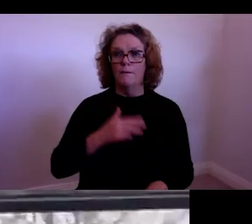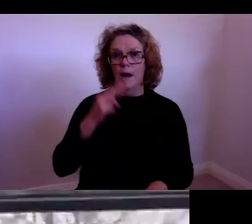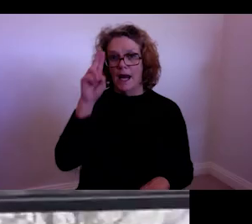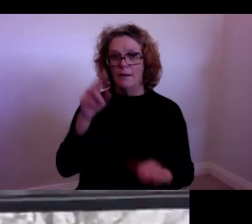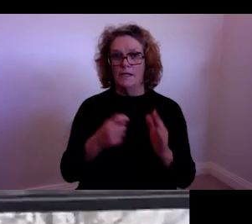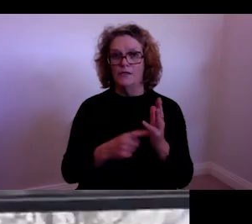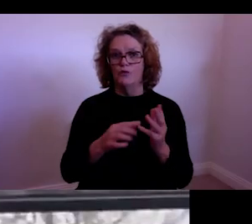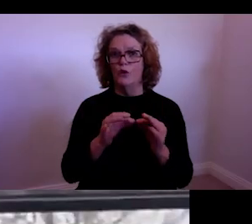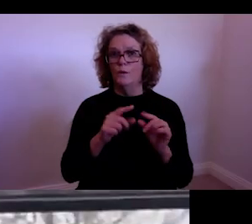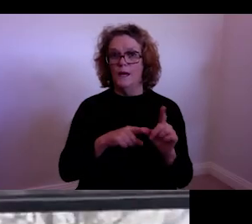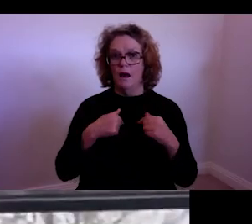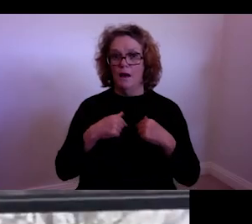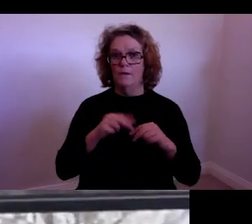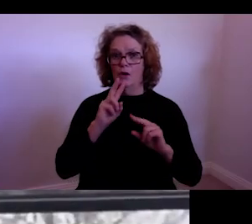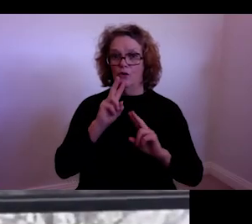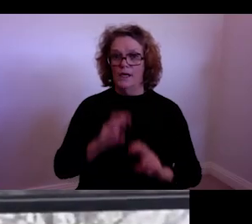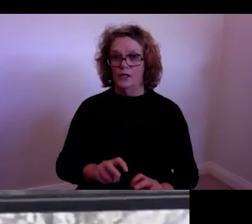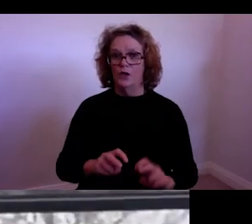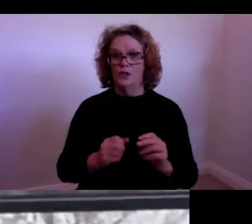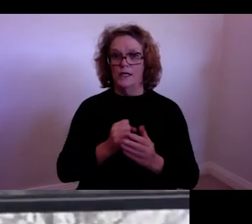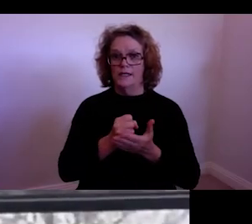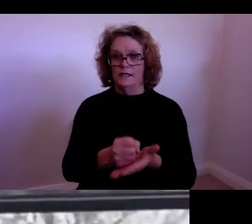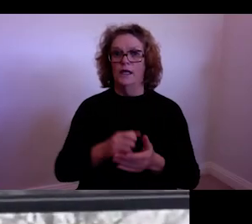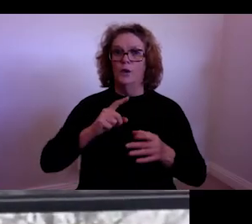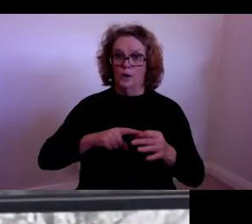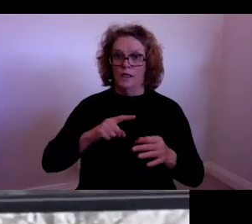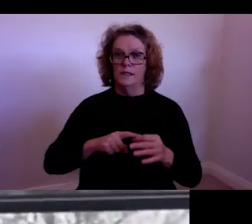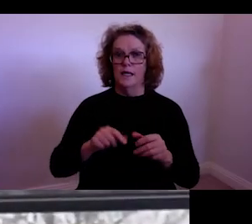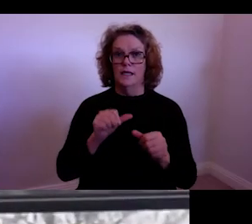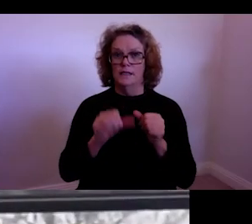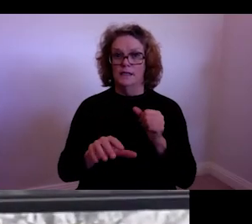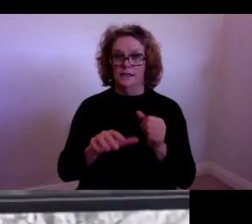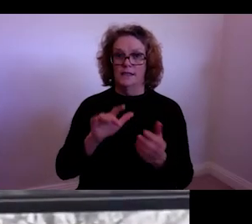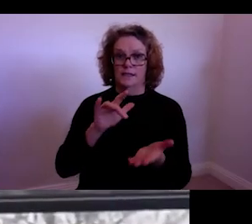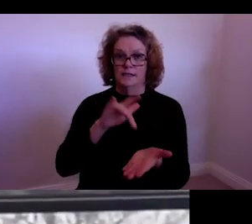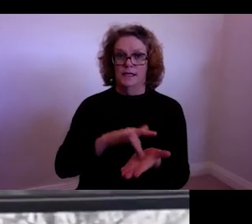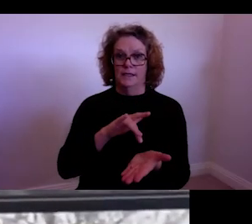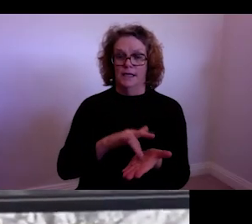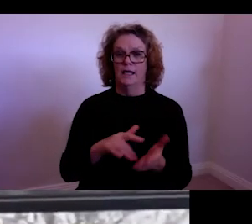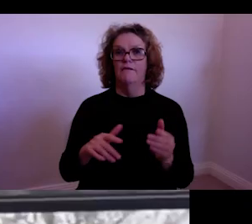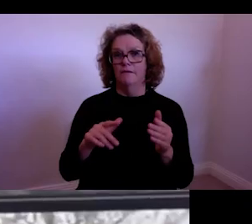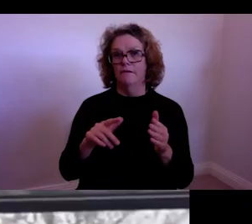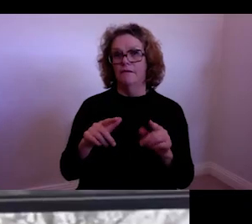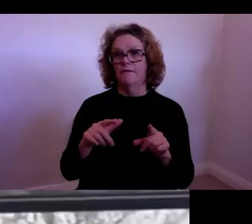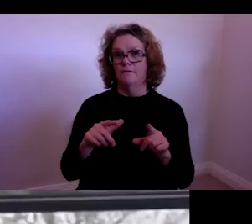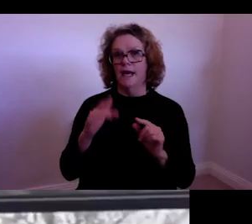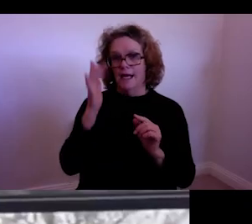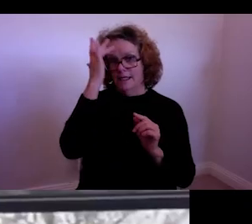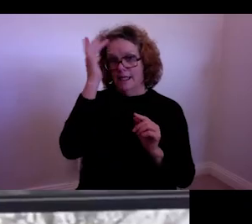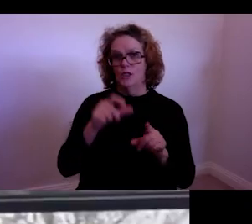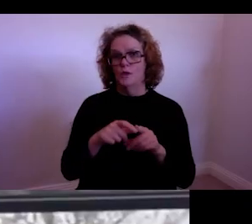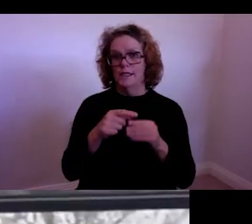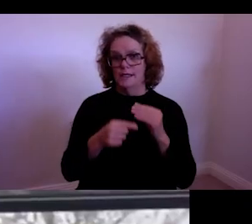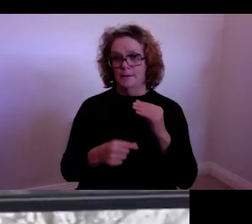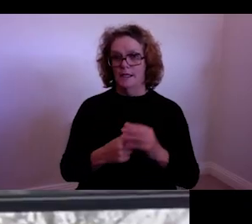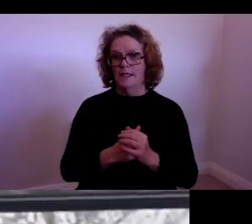My name is Ruby. I am a research assistant at the Queensland Centre of Excellence in Intellectual Disabilities